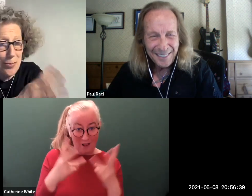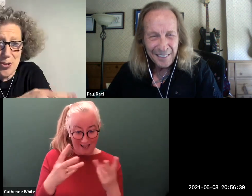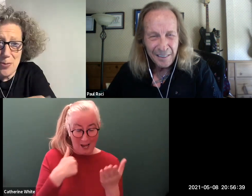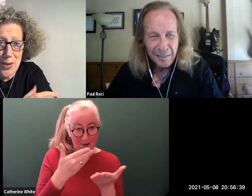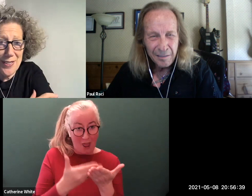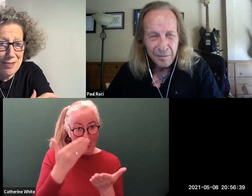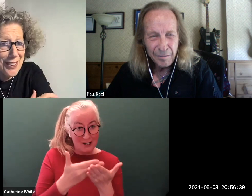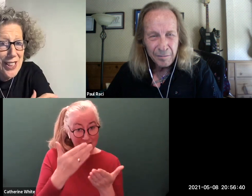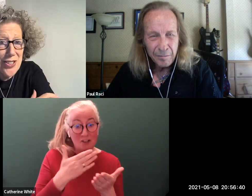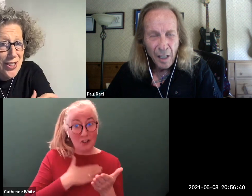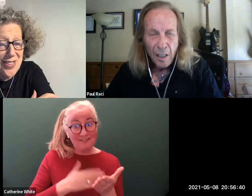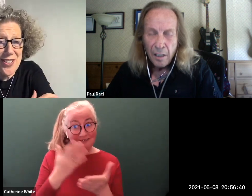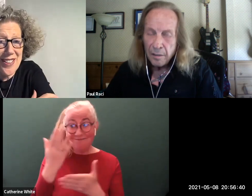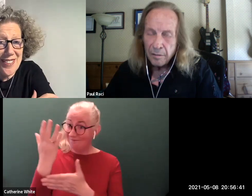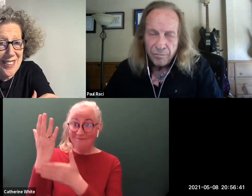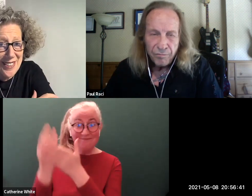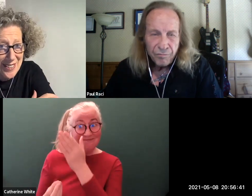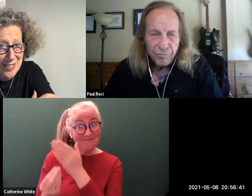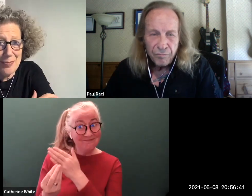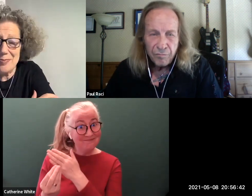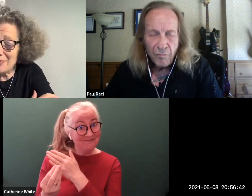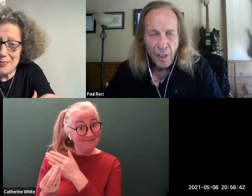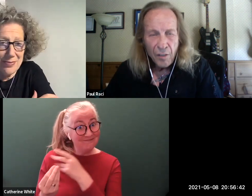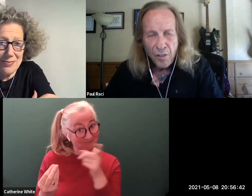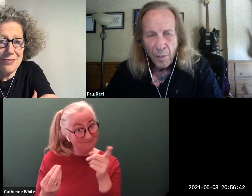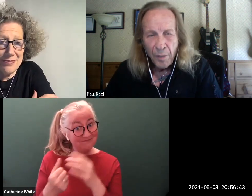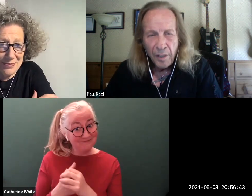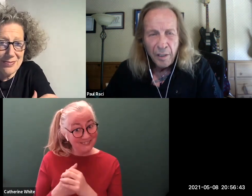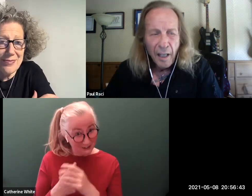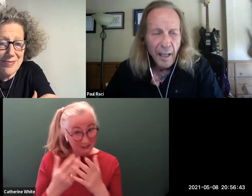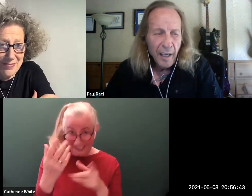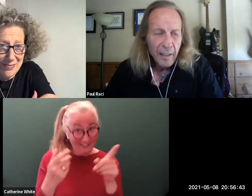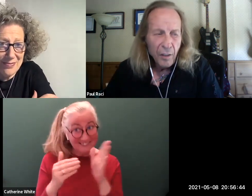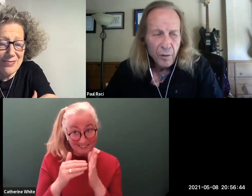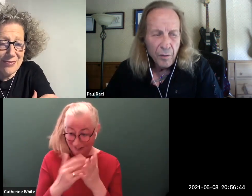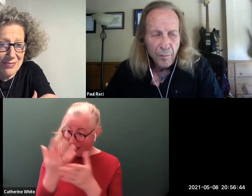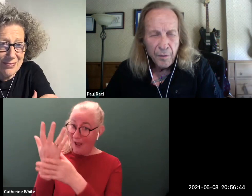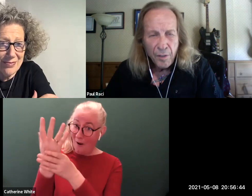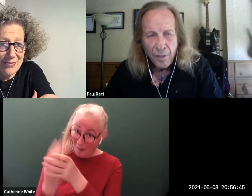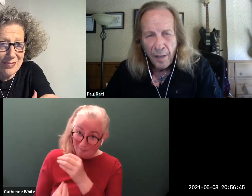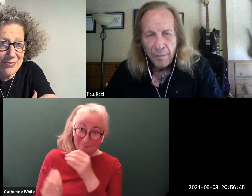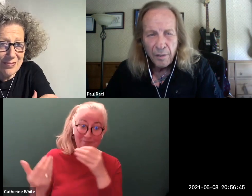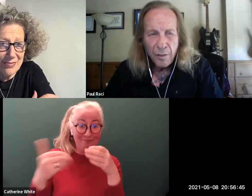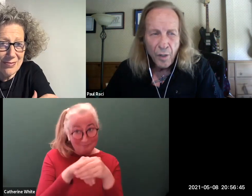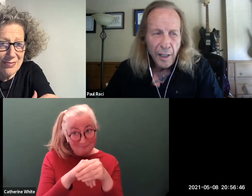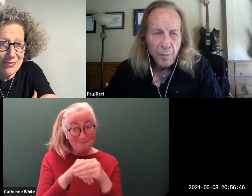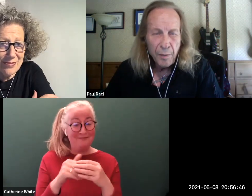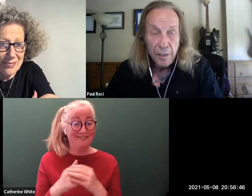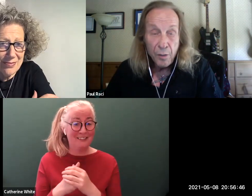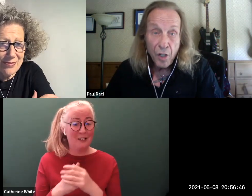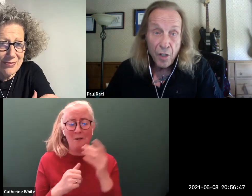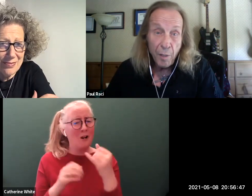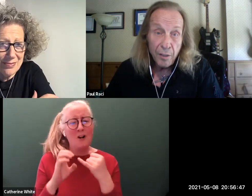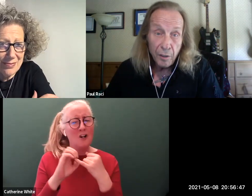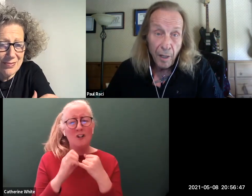just jump in, just Just jump in and, you know, just try not to be